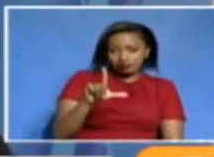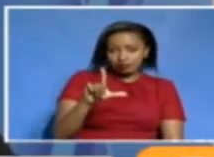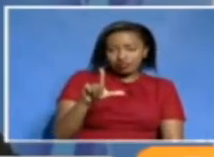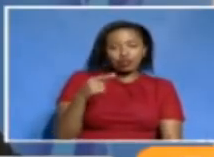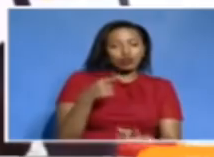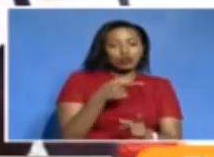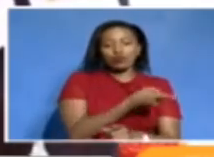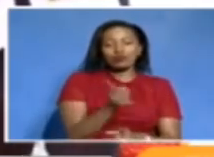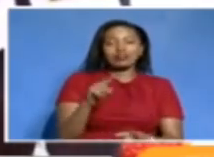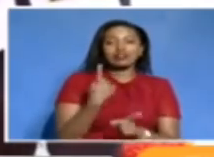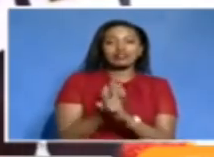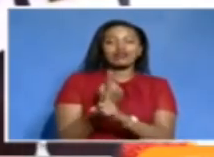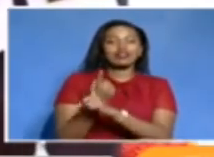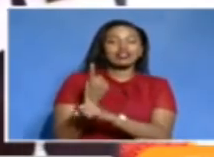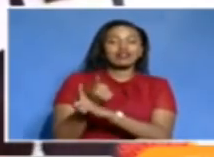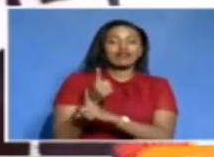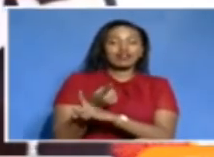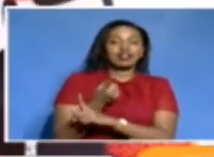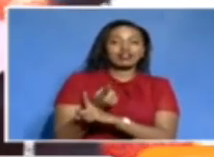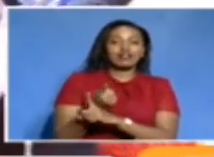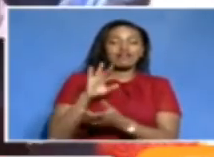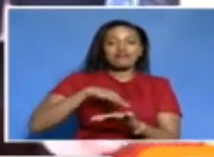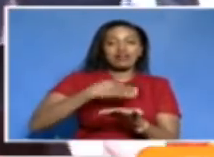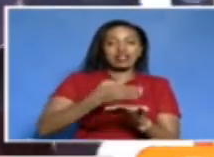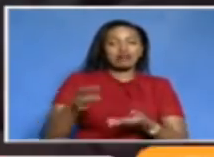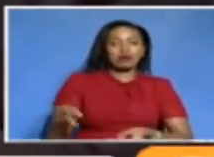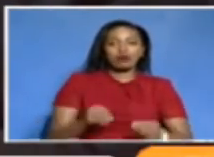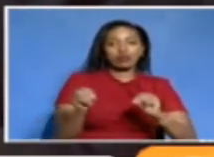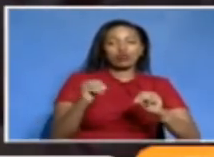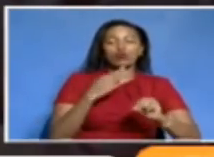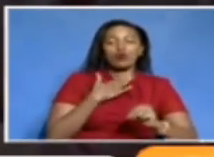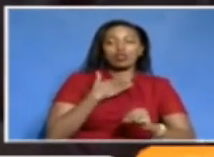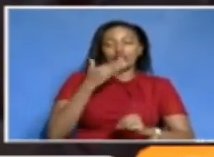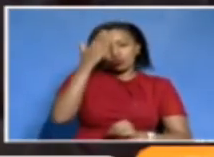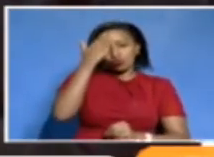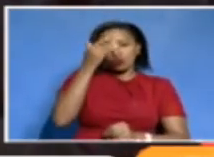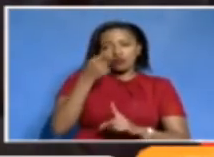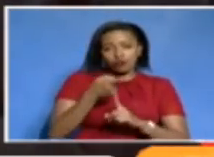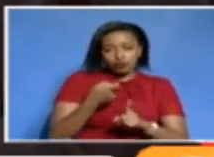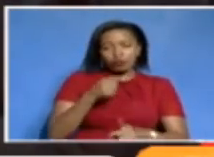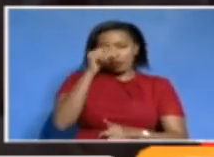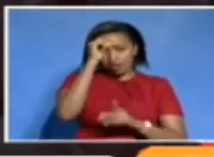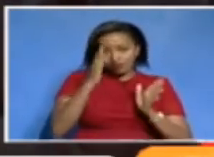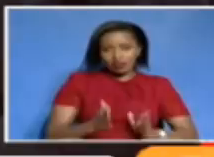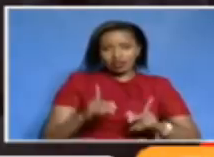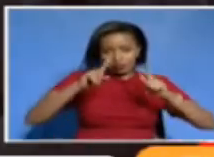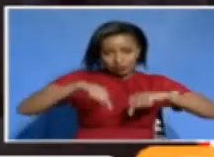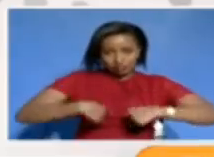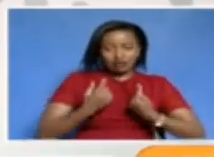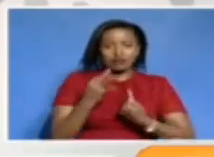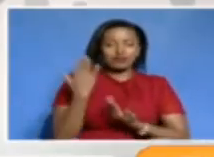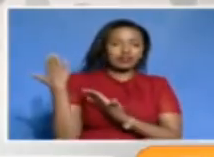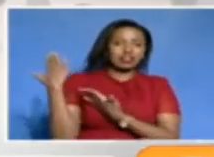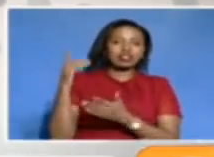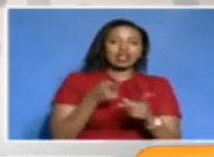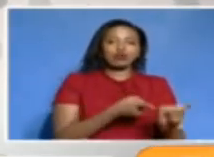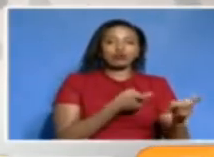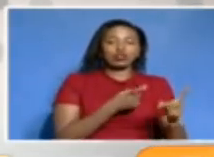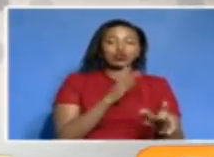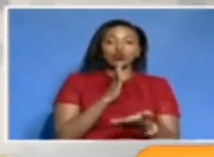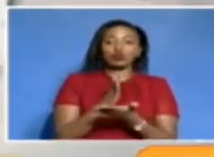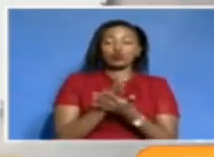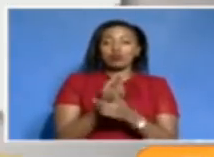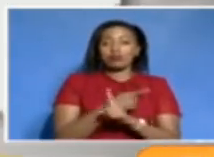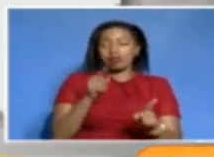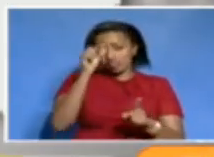funding mechanisms. We wanted to find out from the governor himself whether these accusations were true. But Governor Sonko's promises